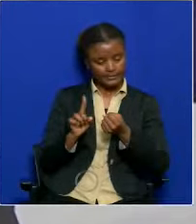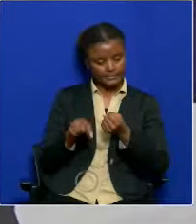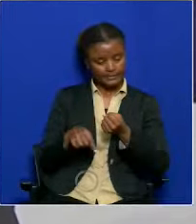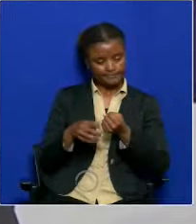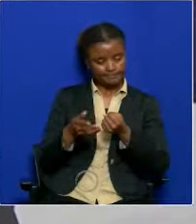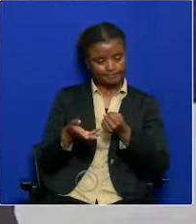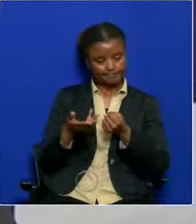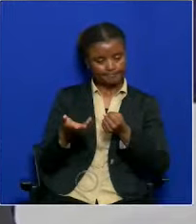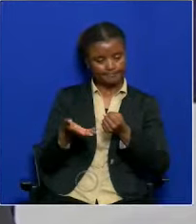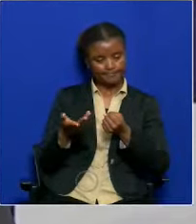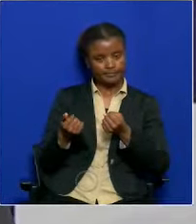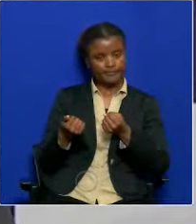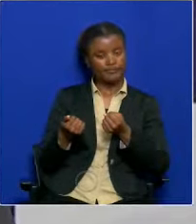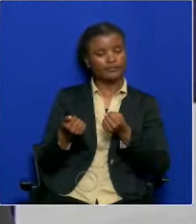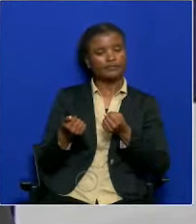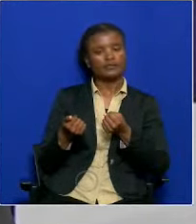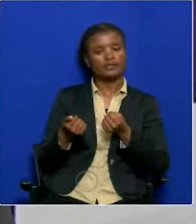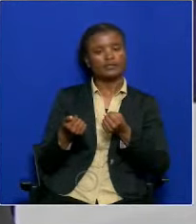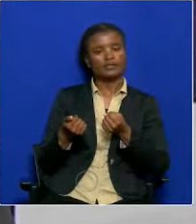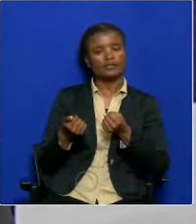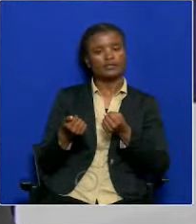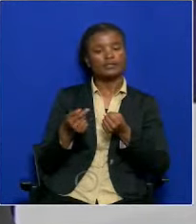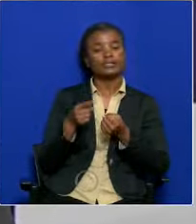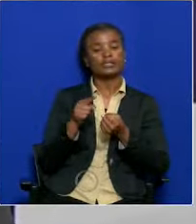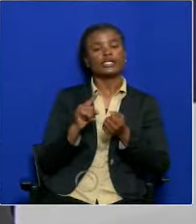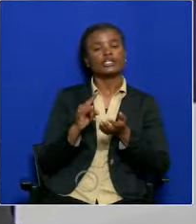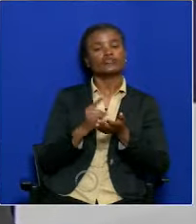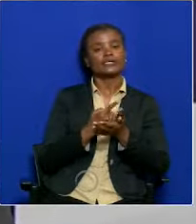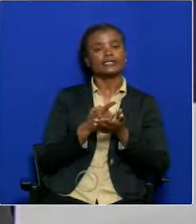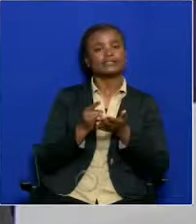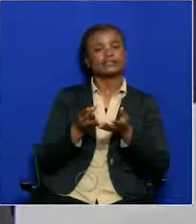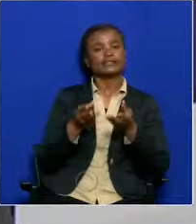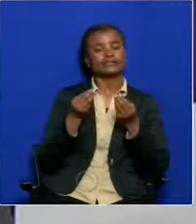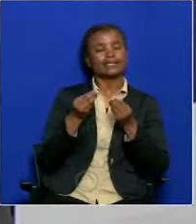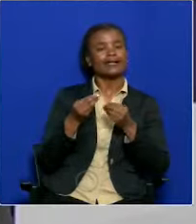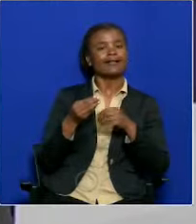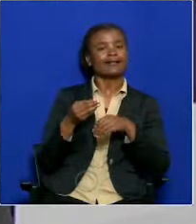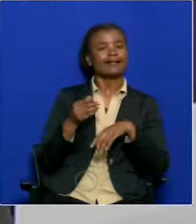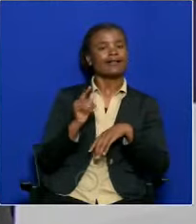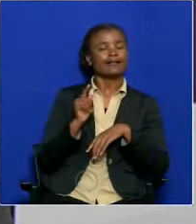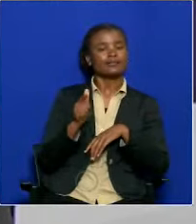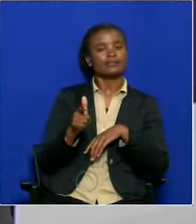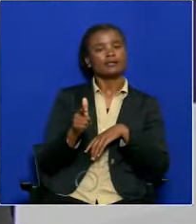The chats later, already statement made.